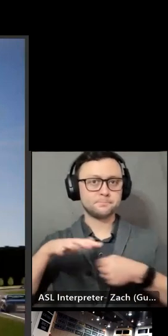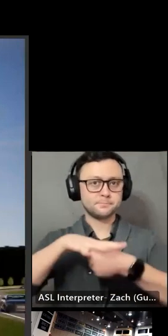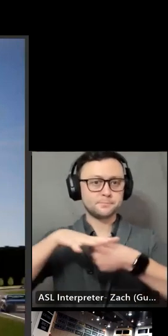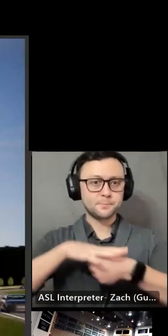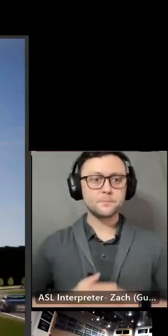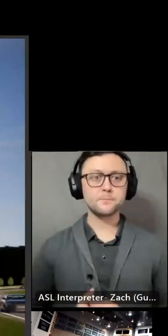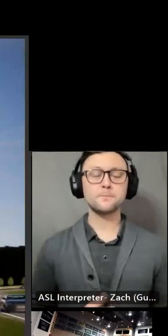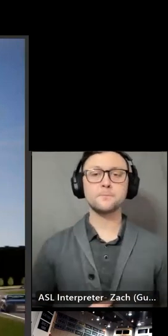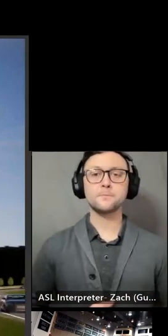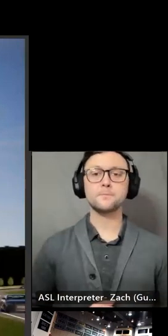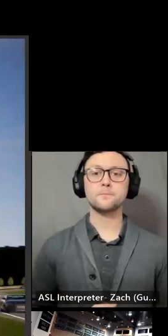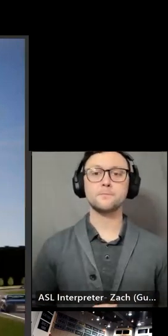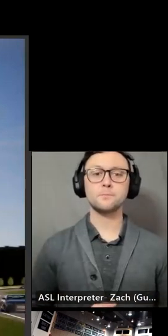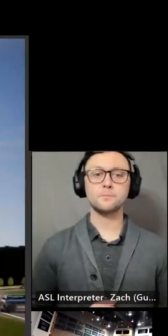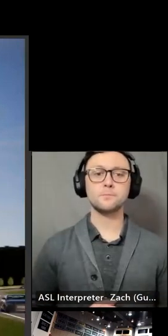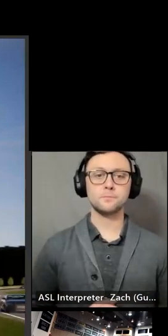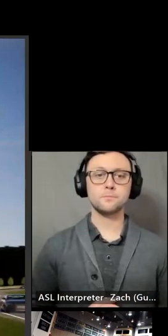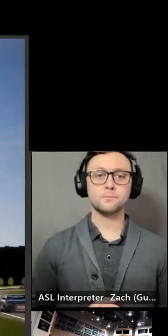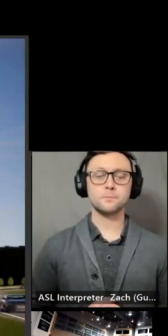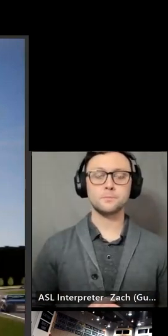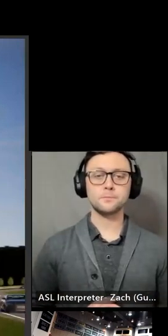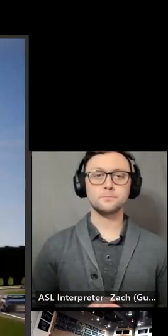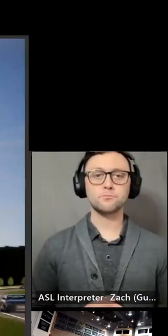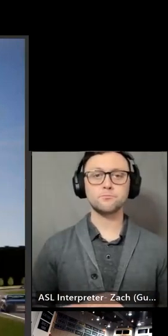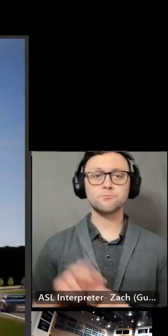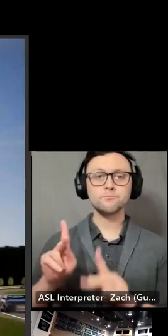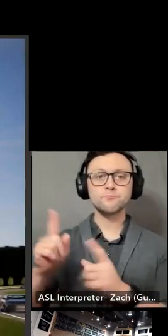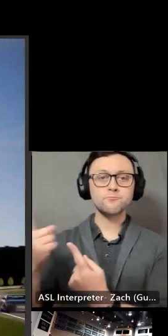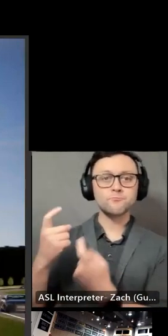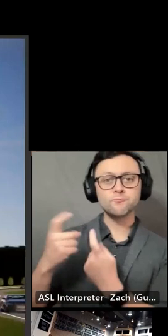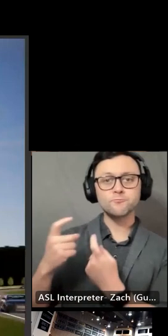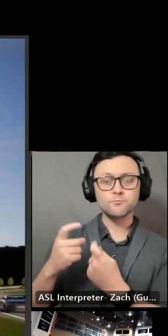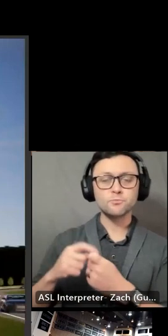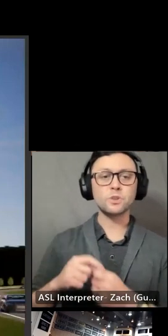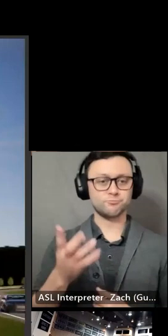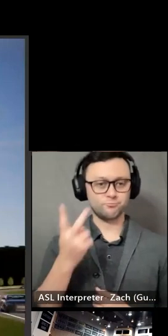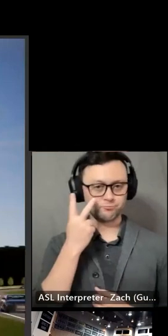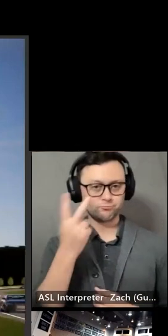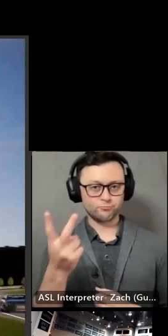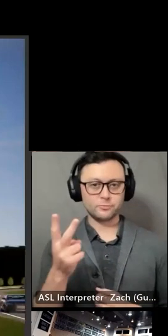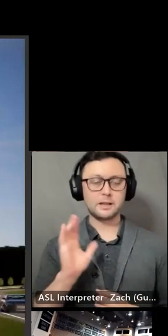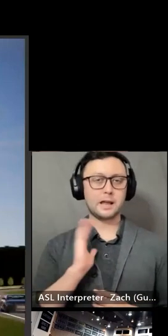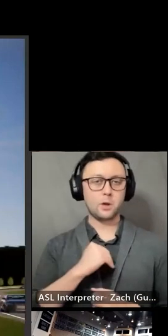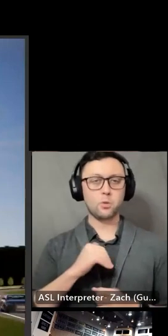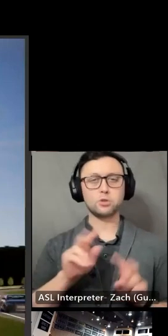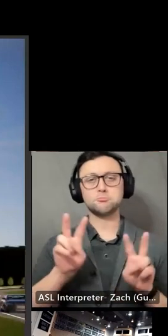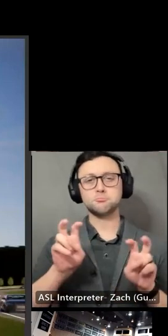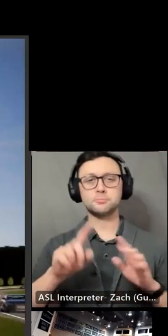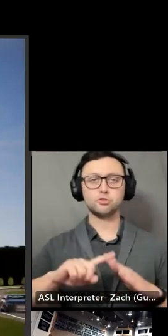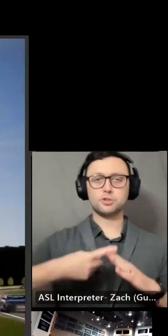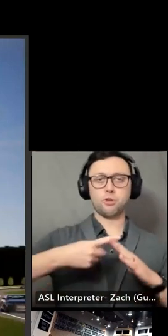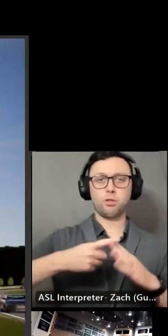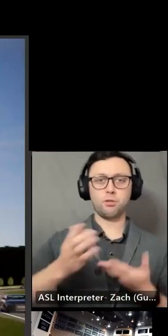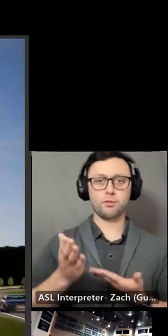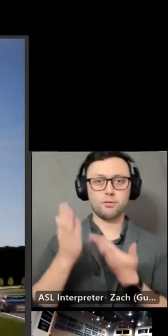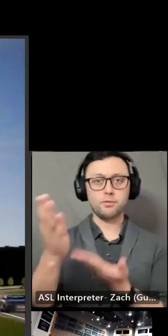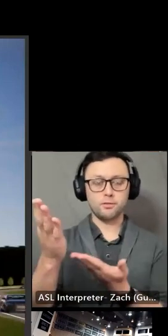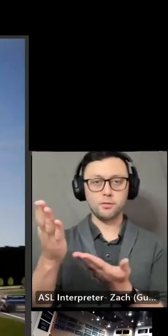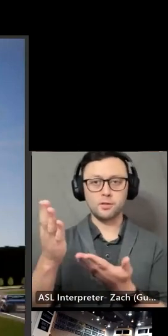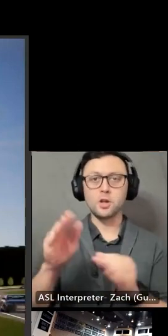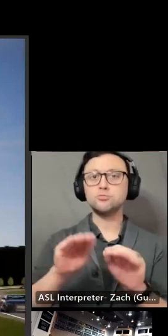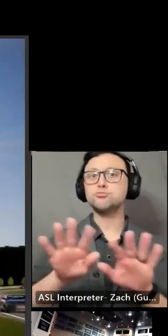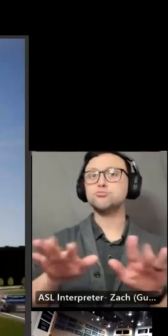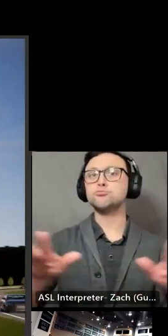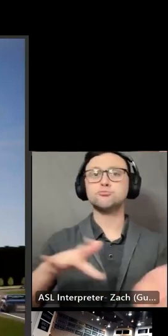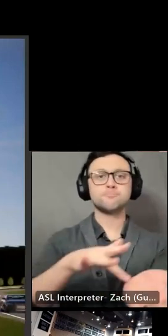you know, and be responsive to the community. So here you can see our original proposal that we circulated at some of